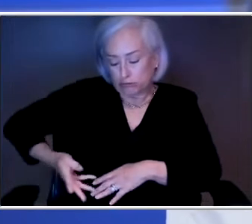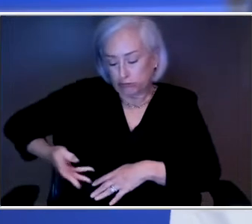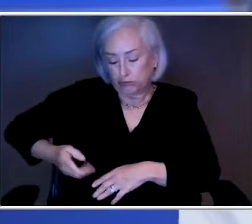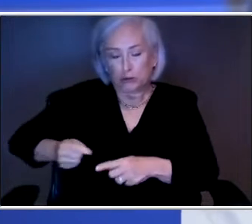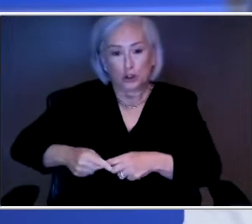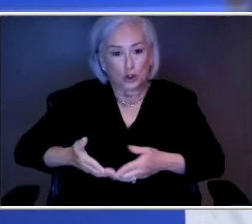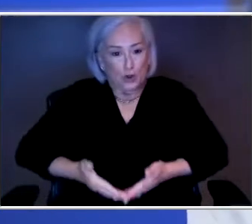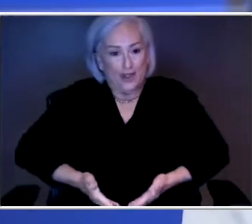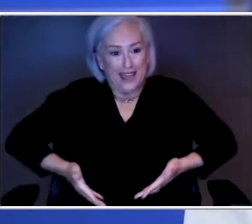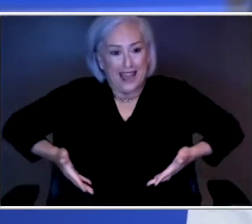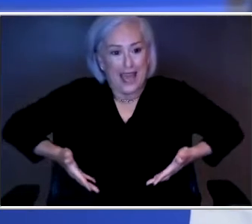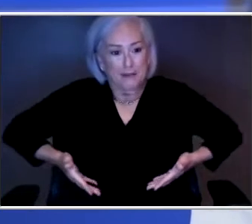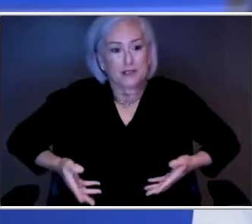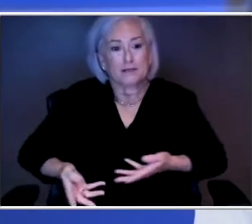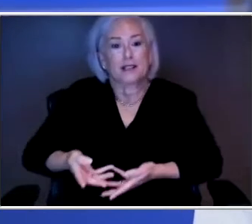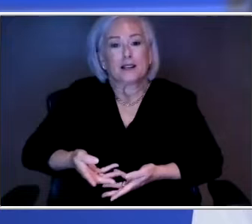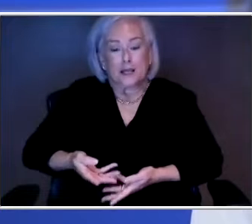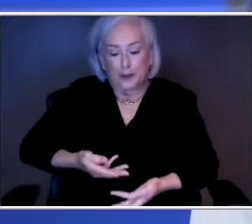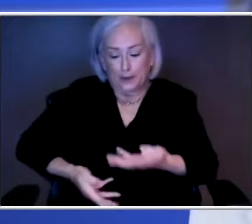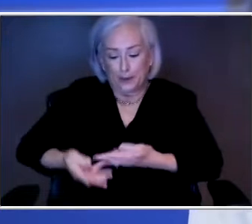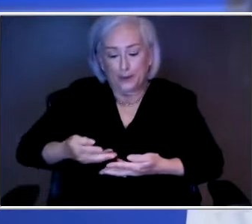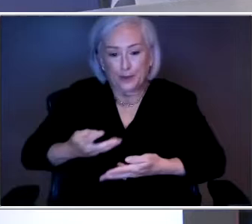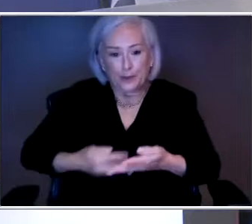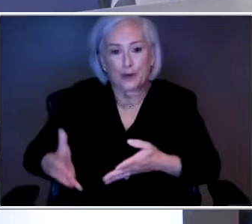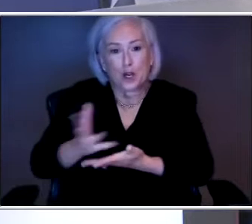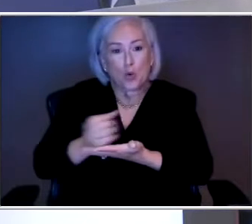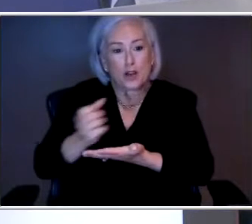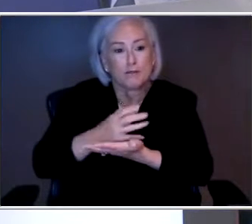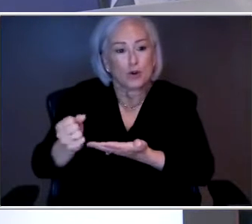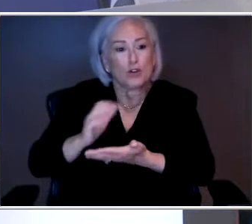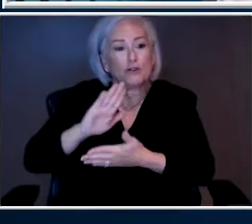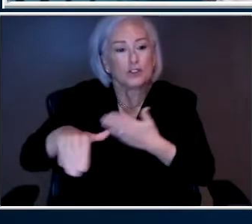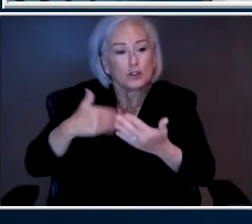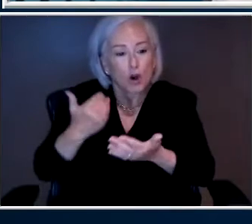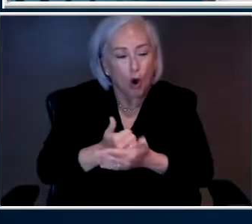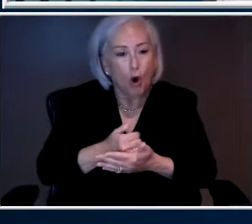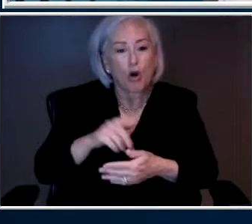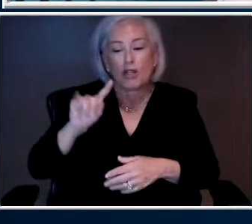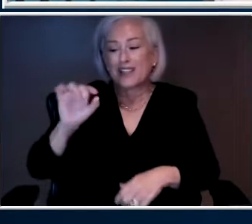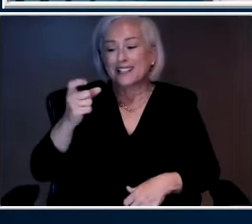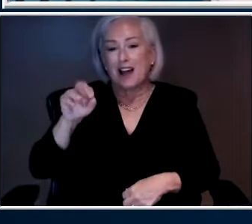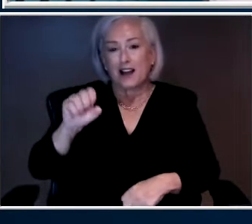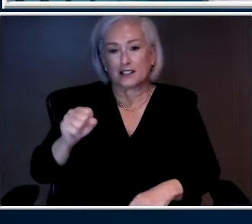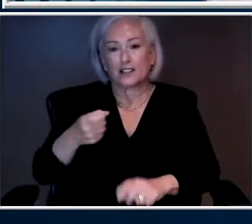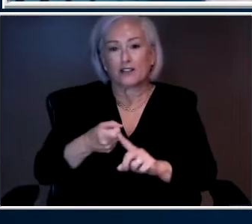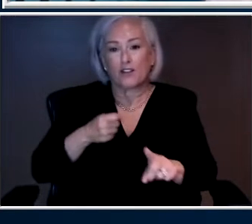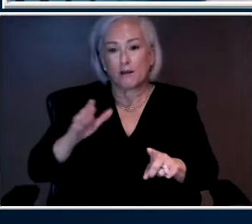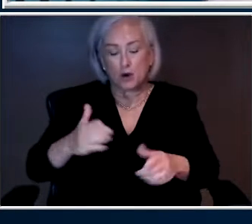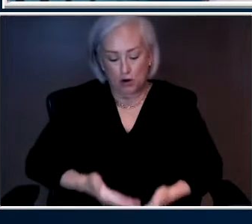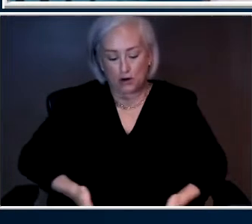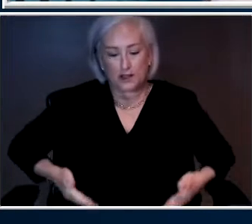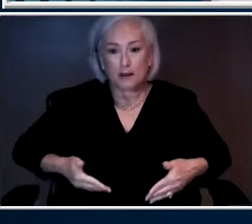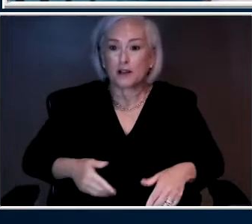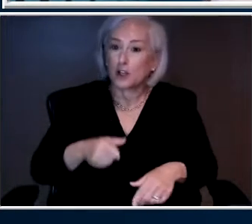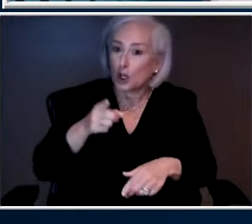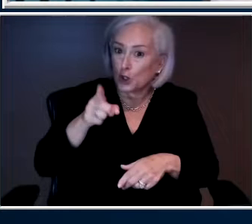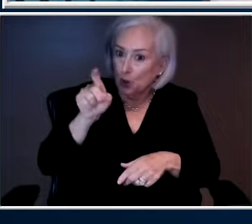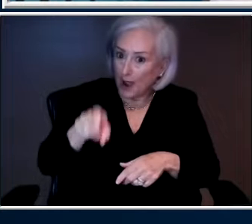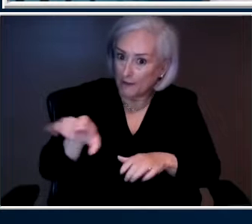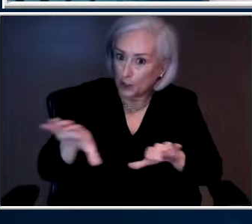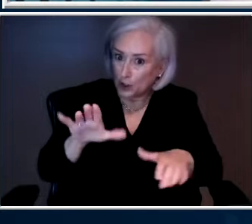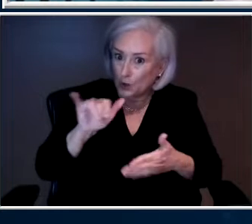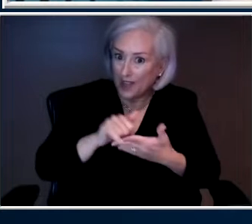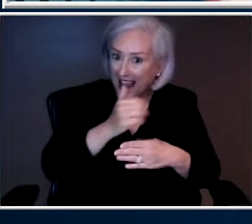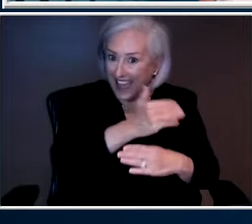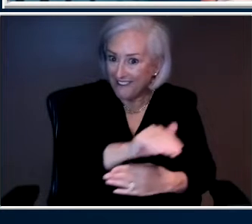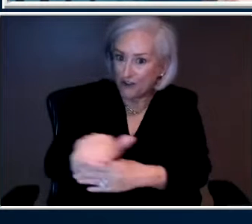sort of the quote-unquote toxins from kidney failure. So Kevin and Elsa, you're doing dialysis every night, I understand. Elsa, what's